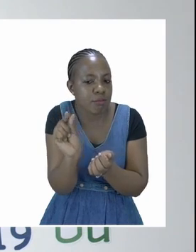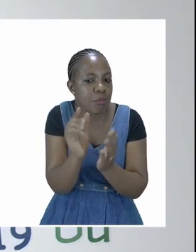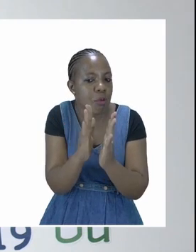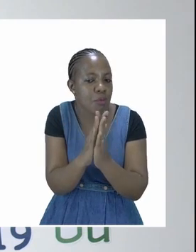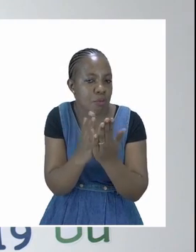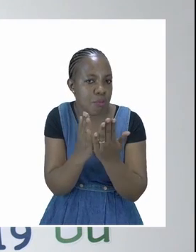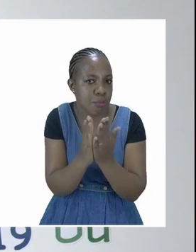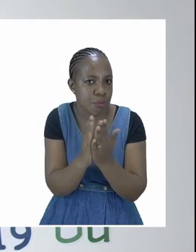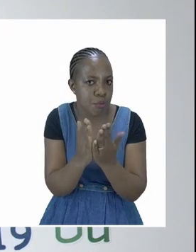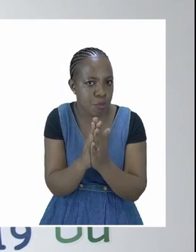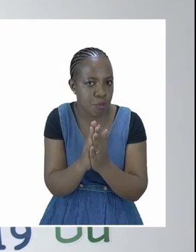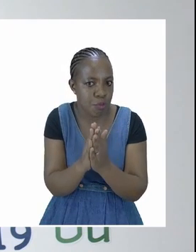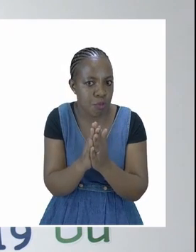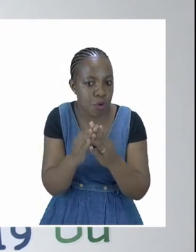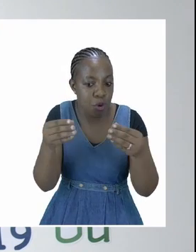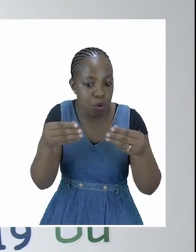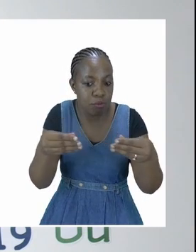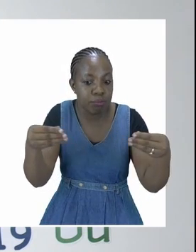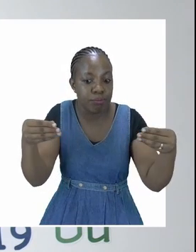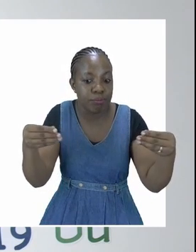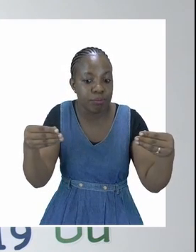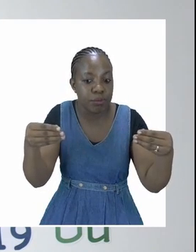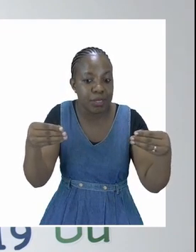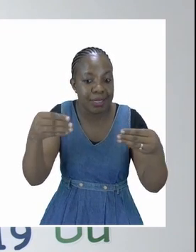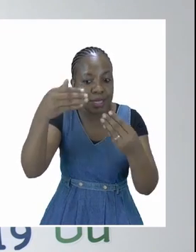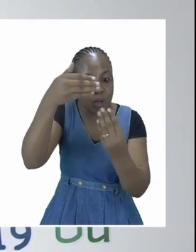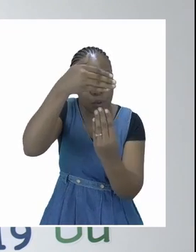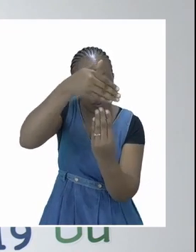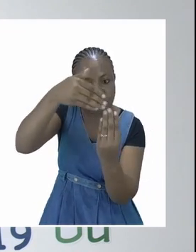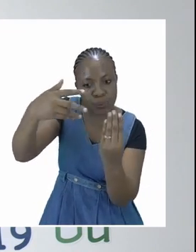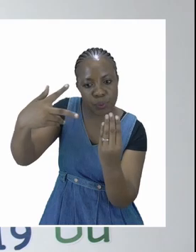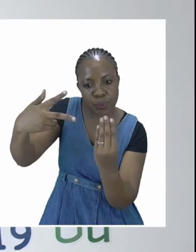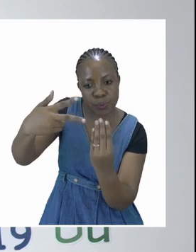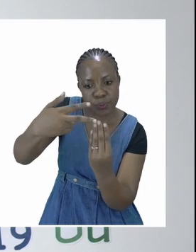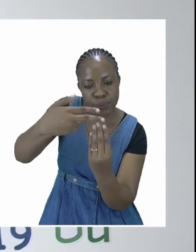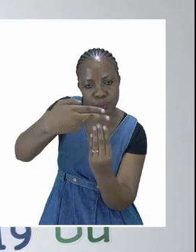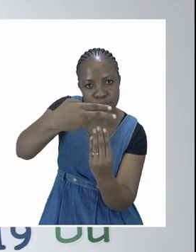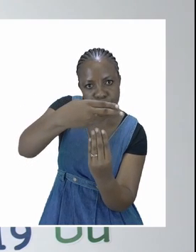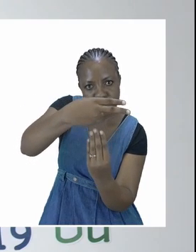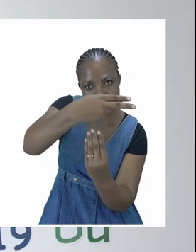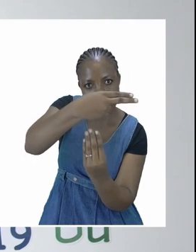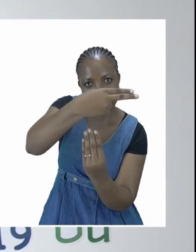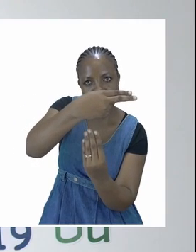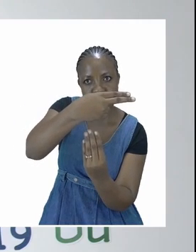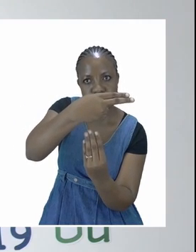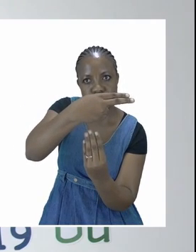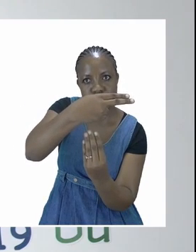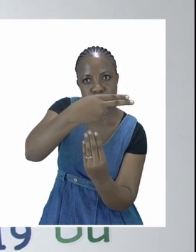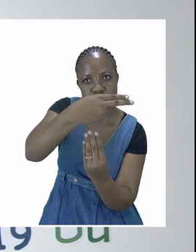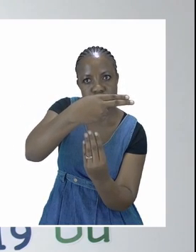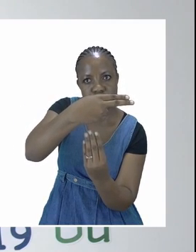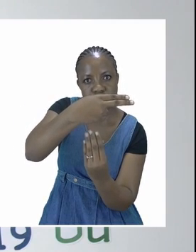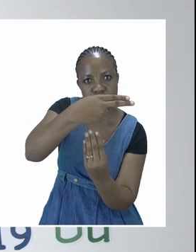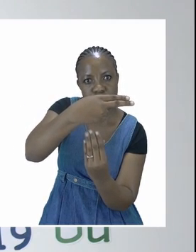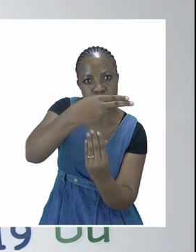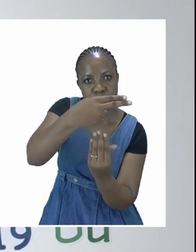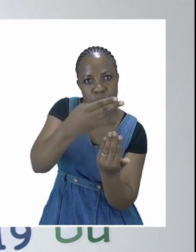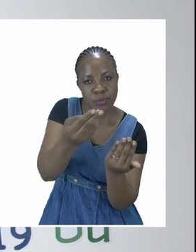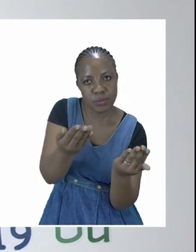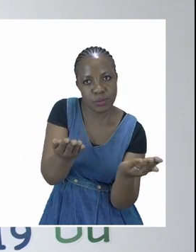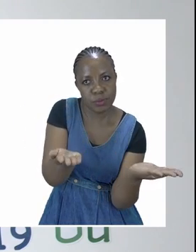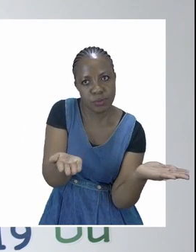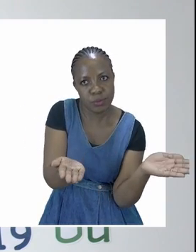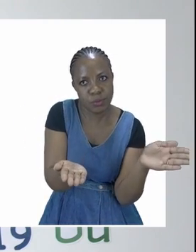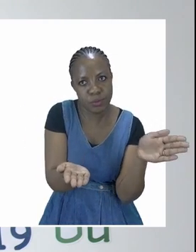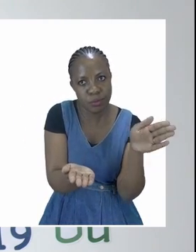booklet. Please cut the top of the lesson booklet with a pair of scissors and fold